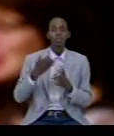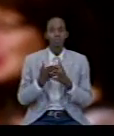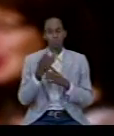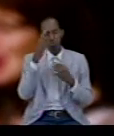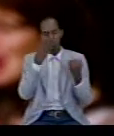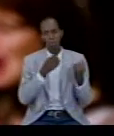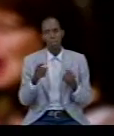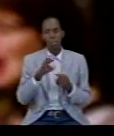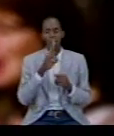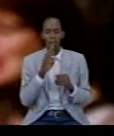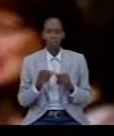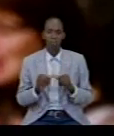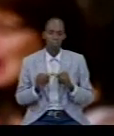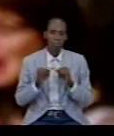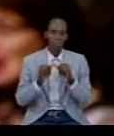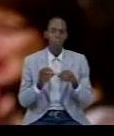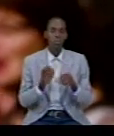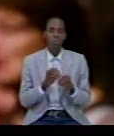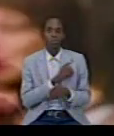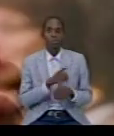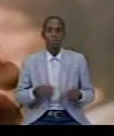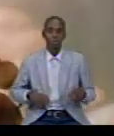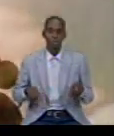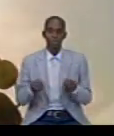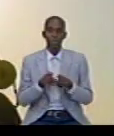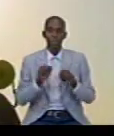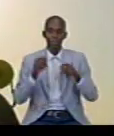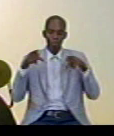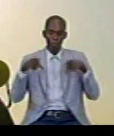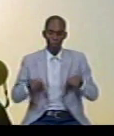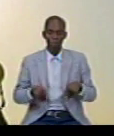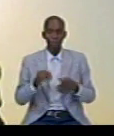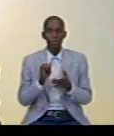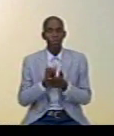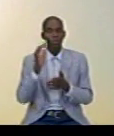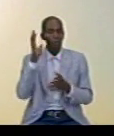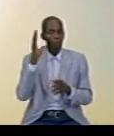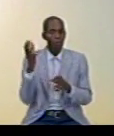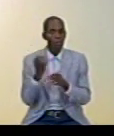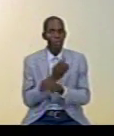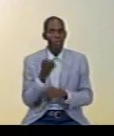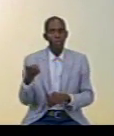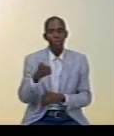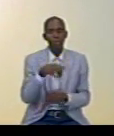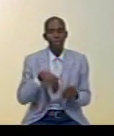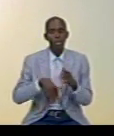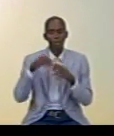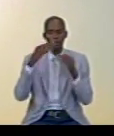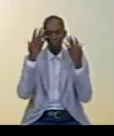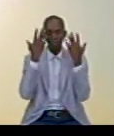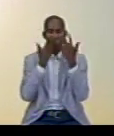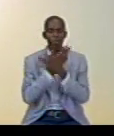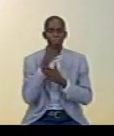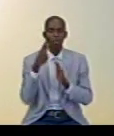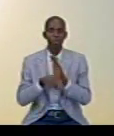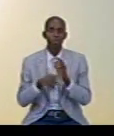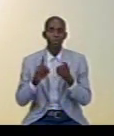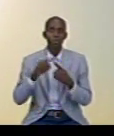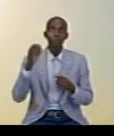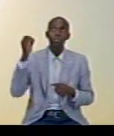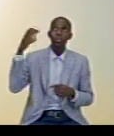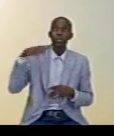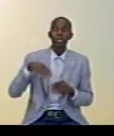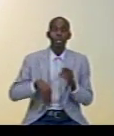on to the Lord as the person that will take them out of darkness into light, out of